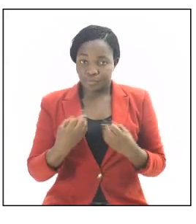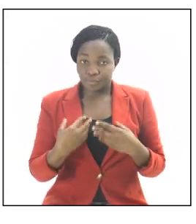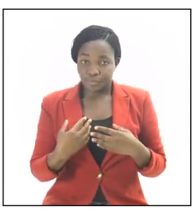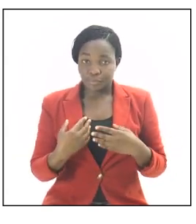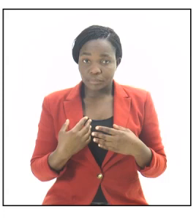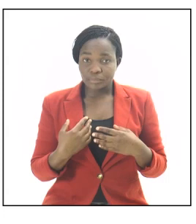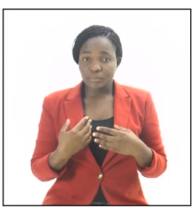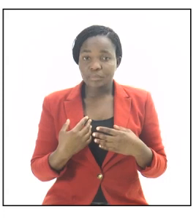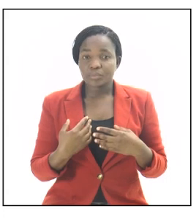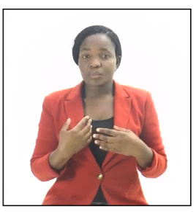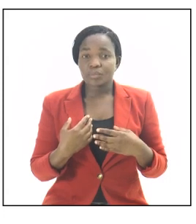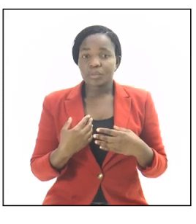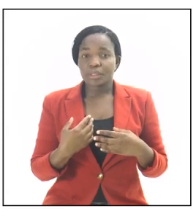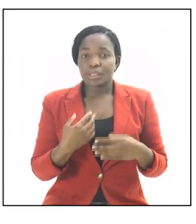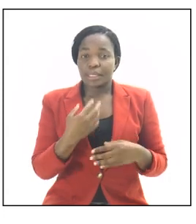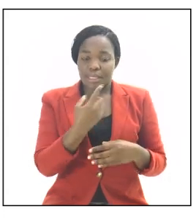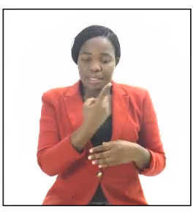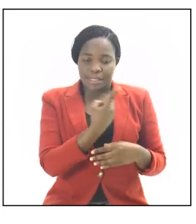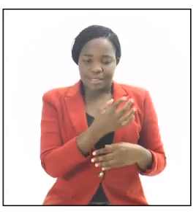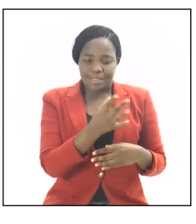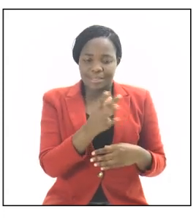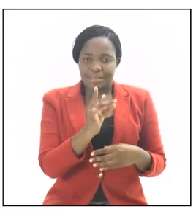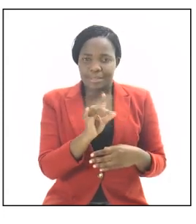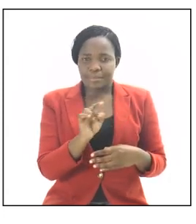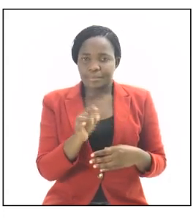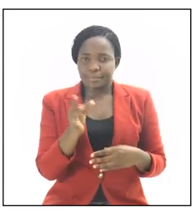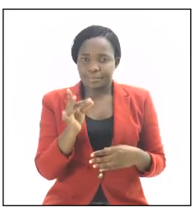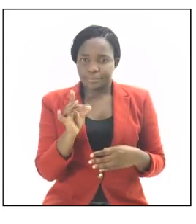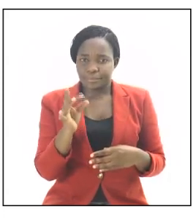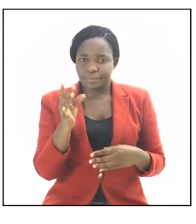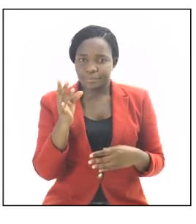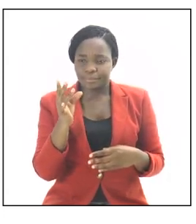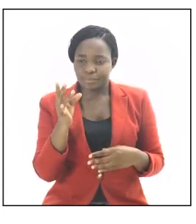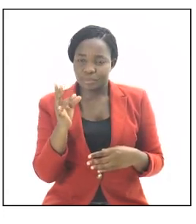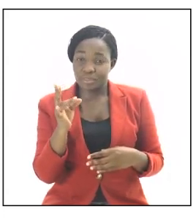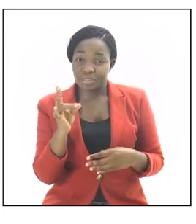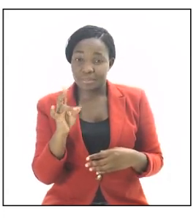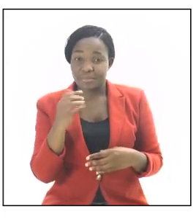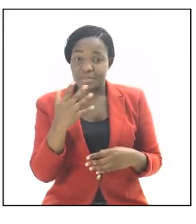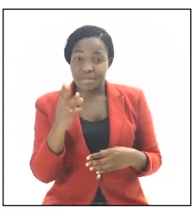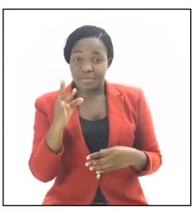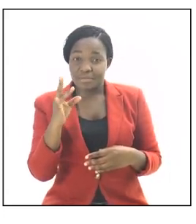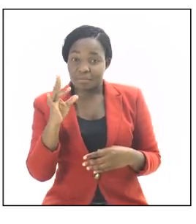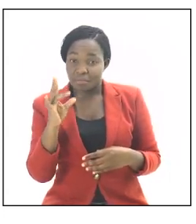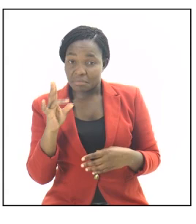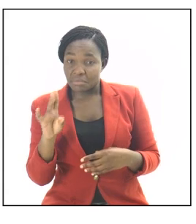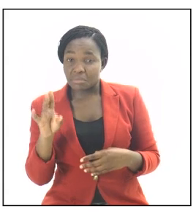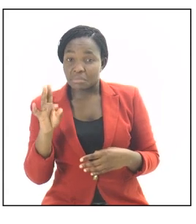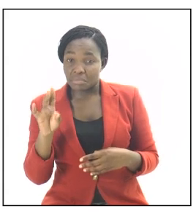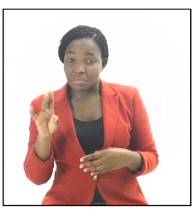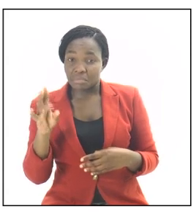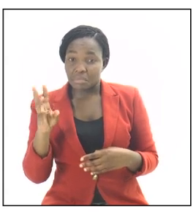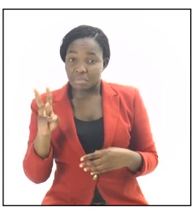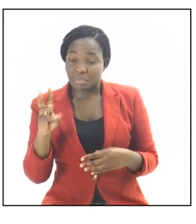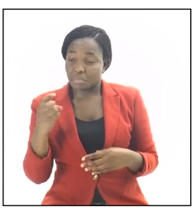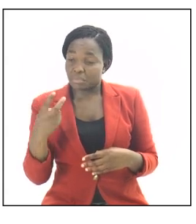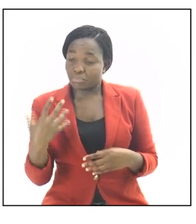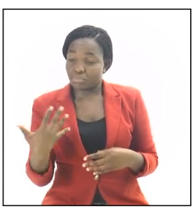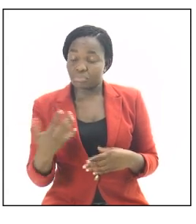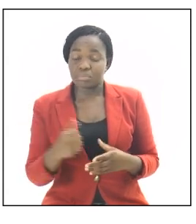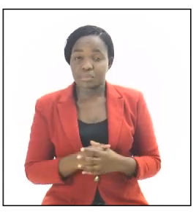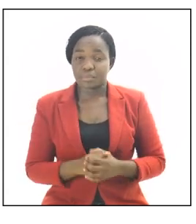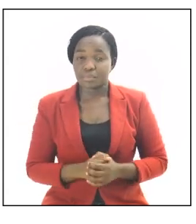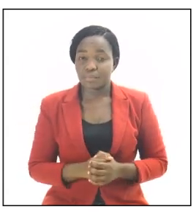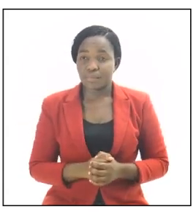Okay, so we divide the circumference by pi. 100 divided by